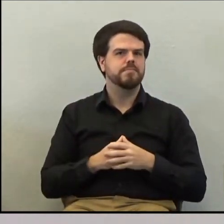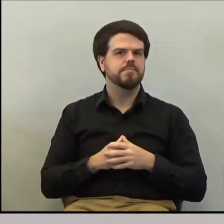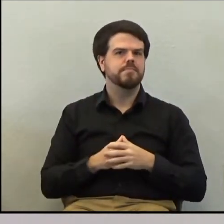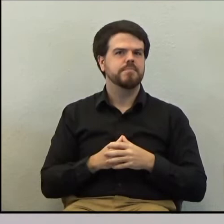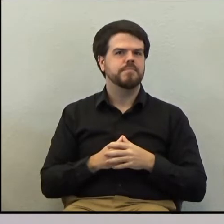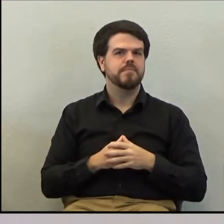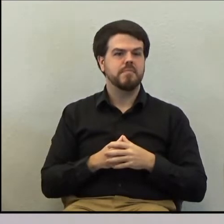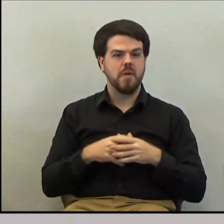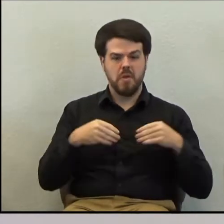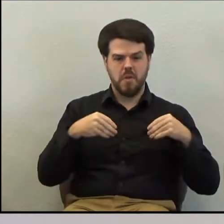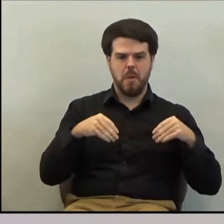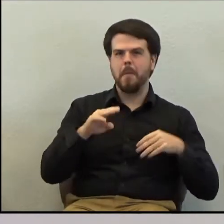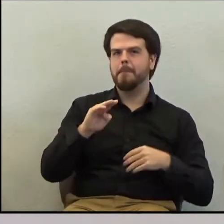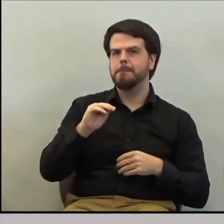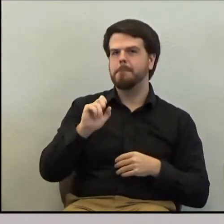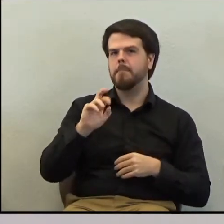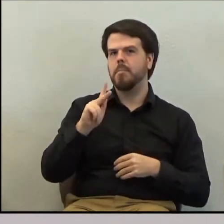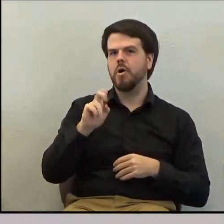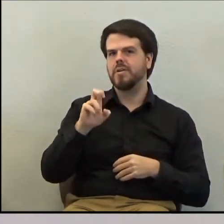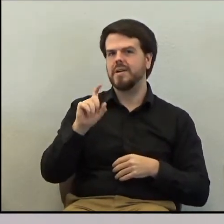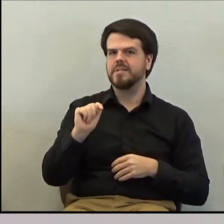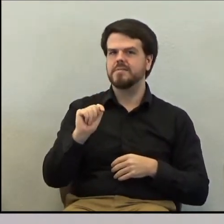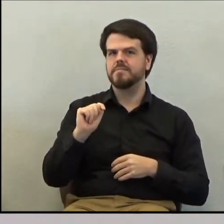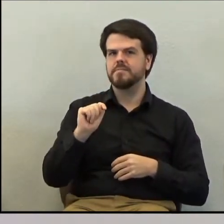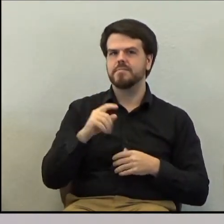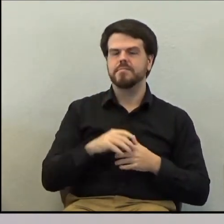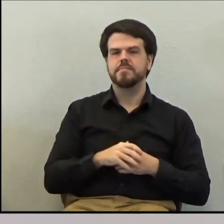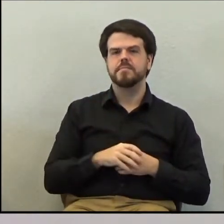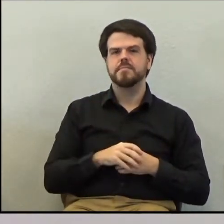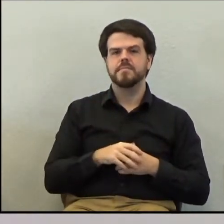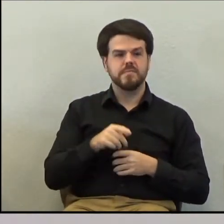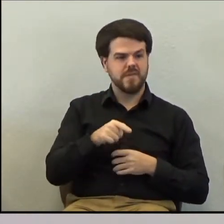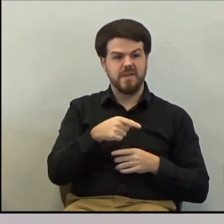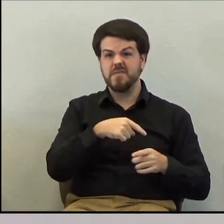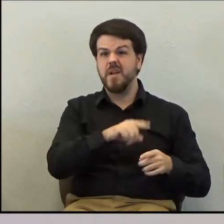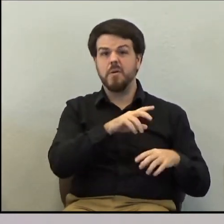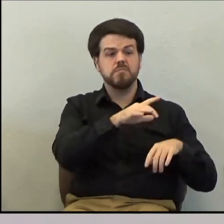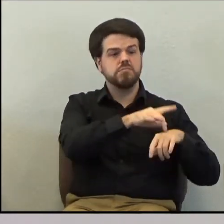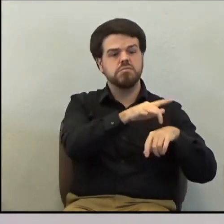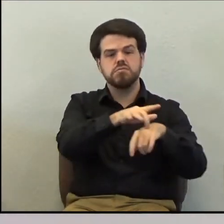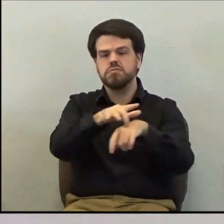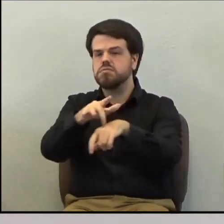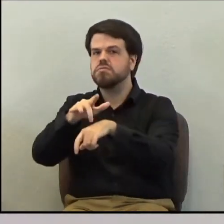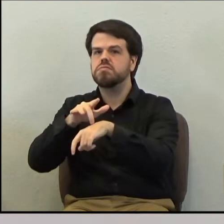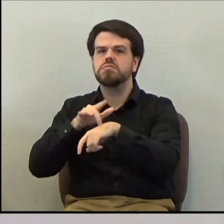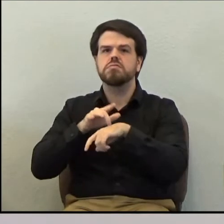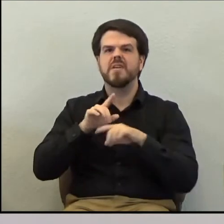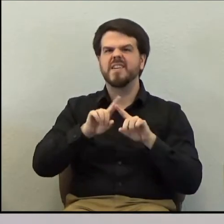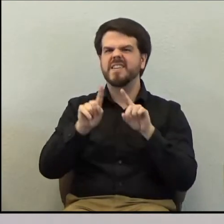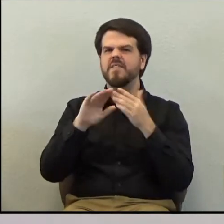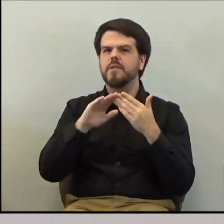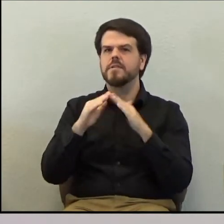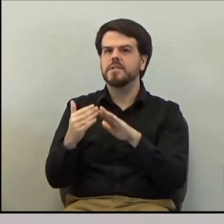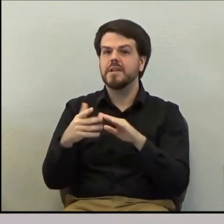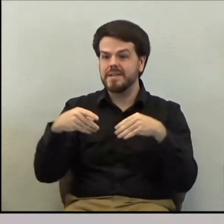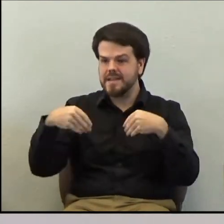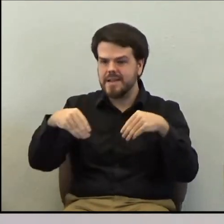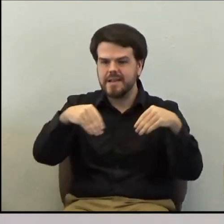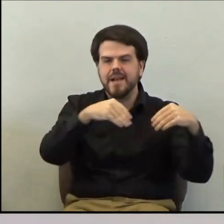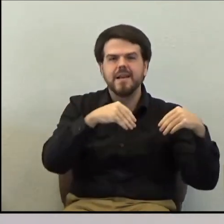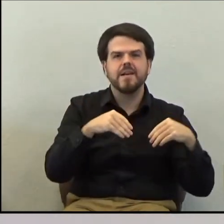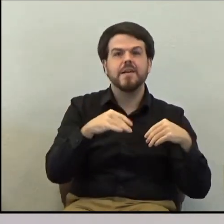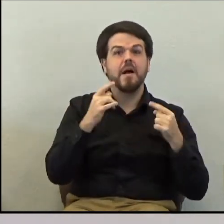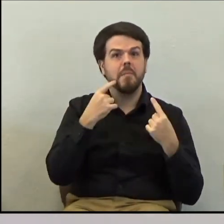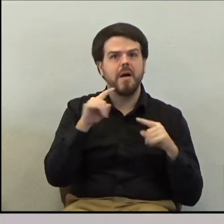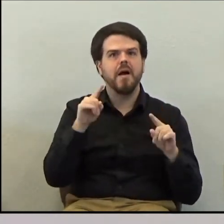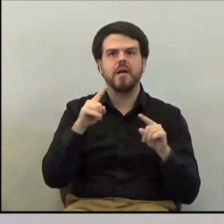the marketers, whatever we would call them, who would travel from town to town selling their wares. And finally, they would